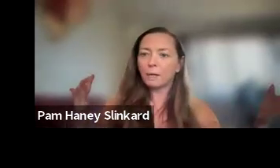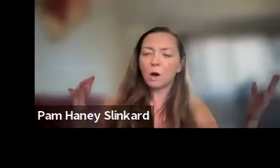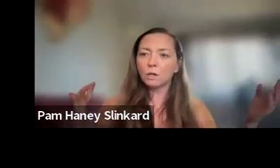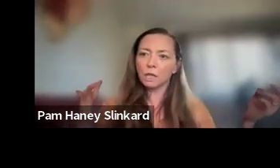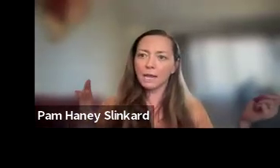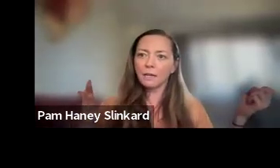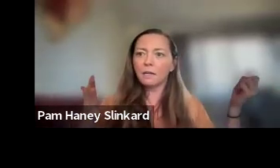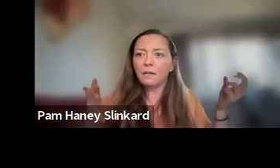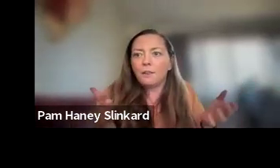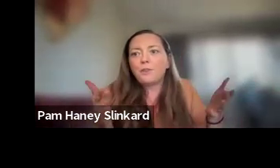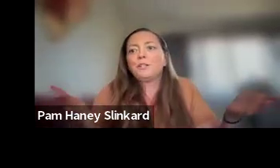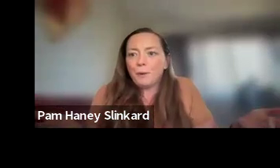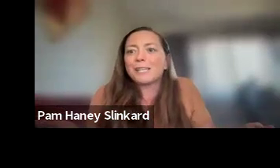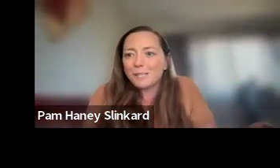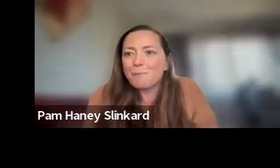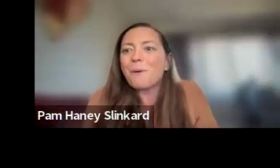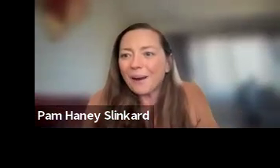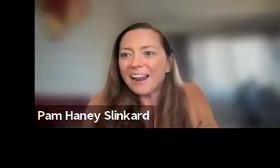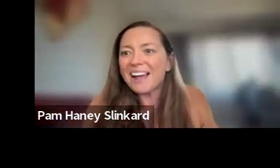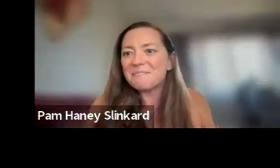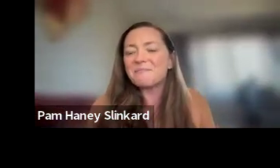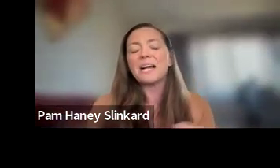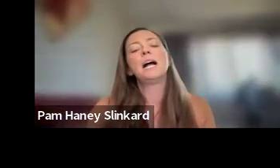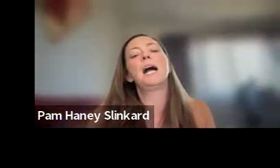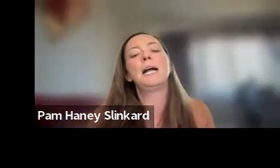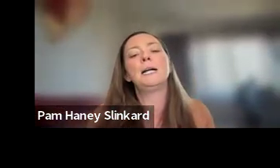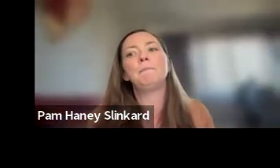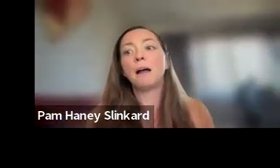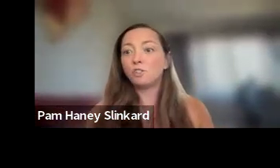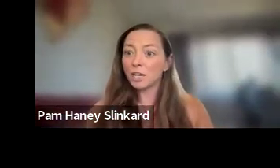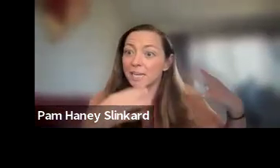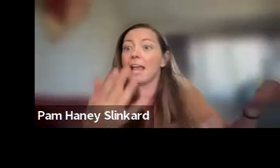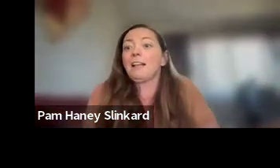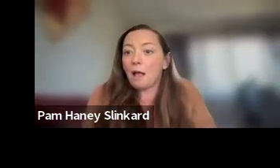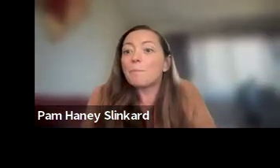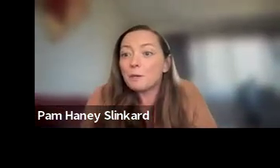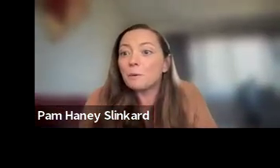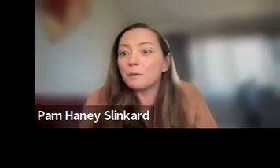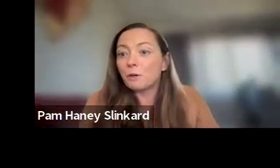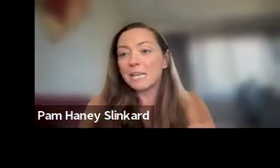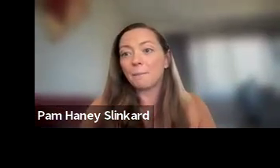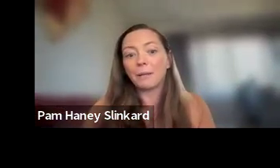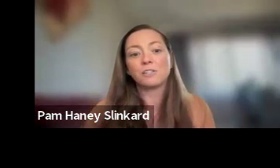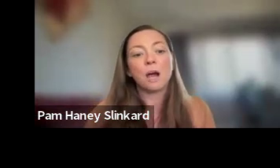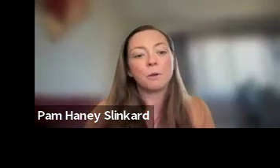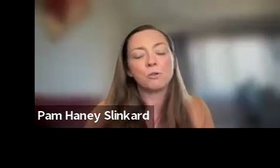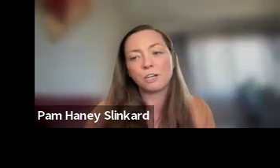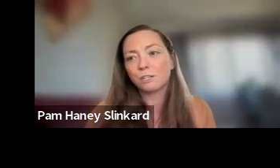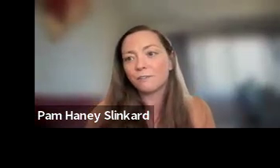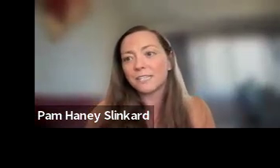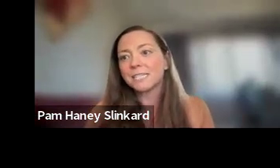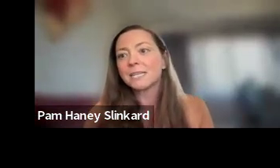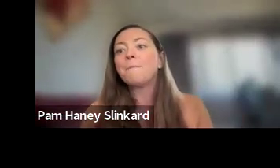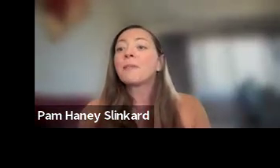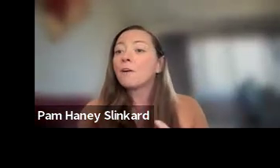plan for, but aren't like the direct support of just helping you, for example, in job